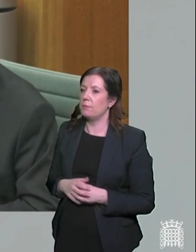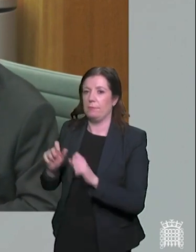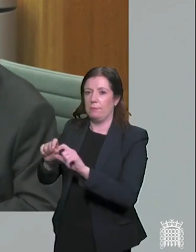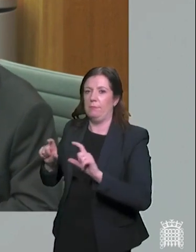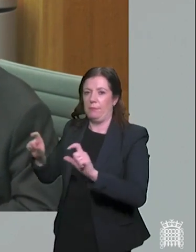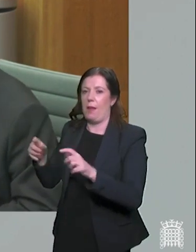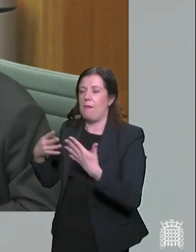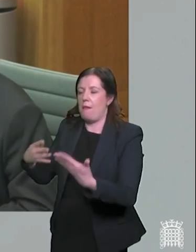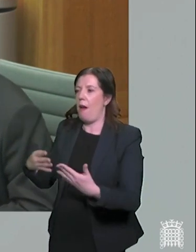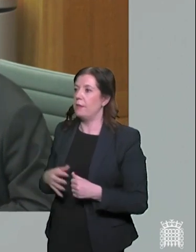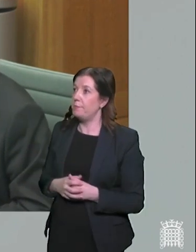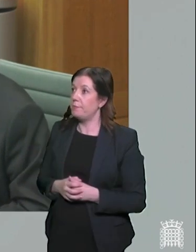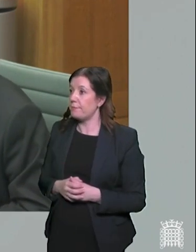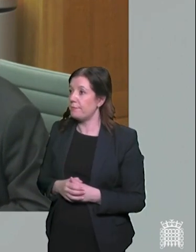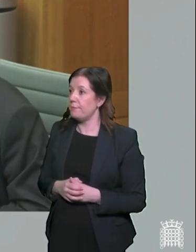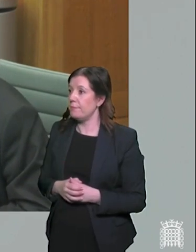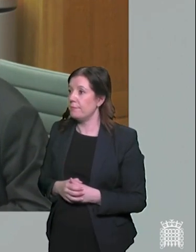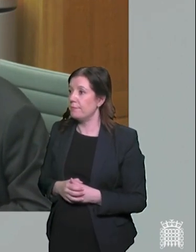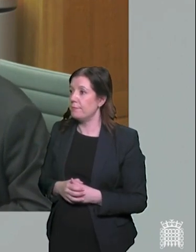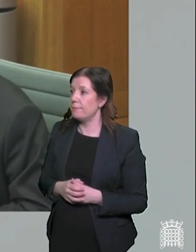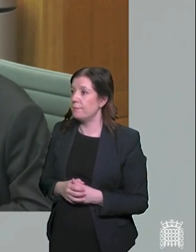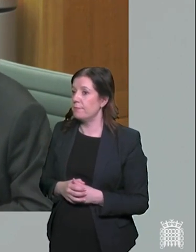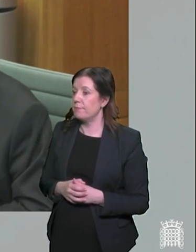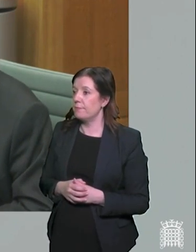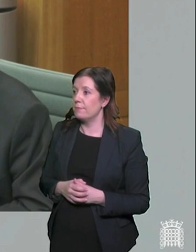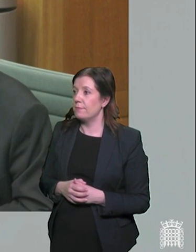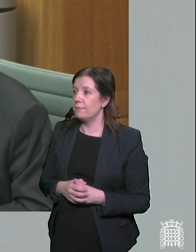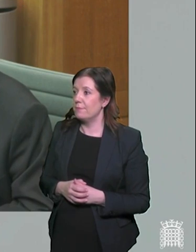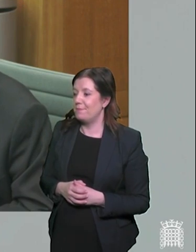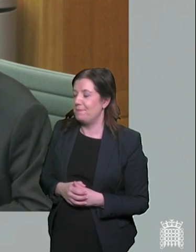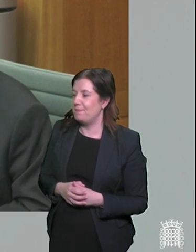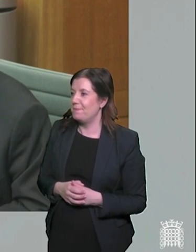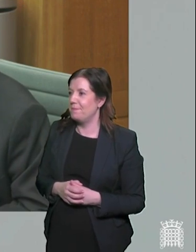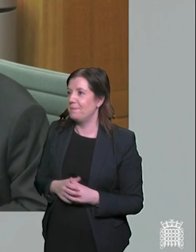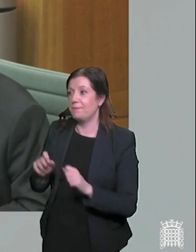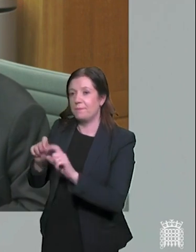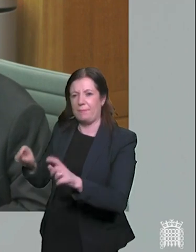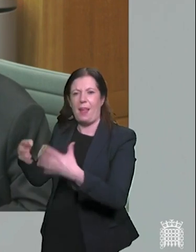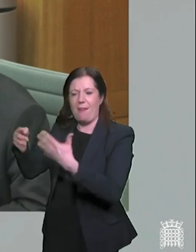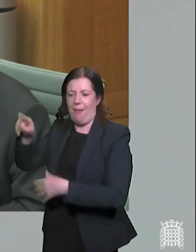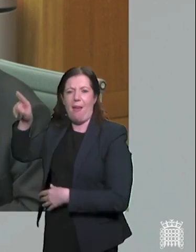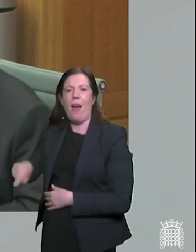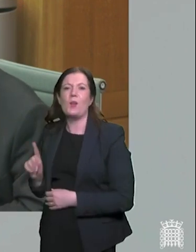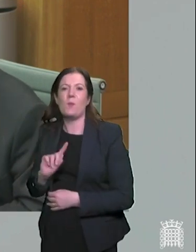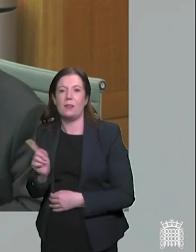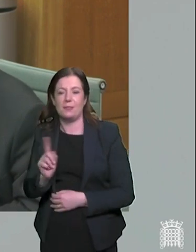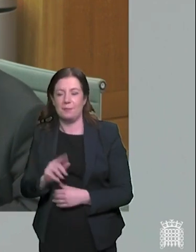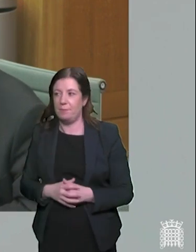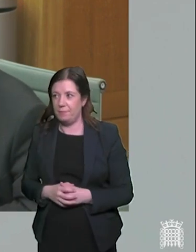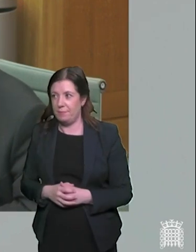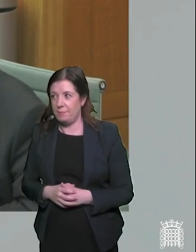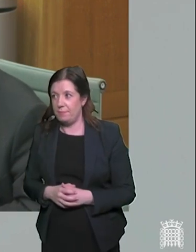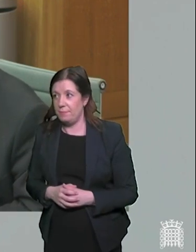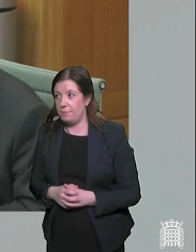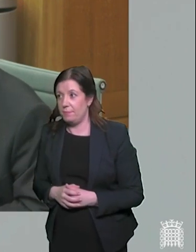slide 9 on the screens, please? Now, slide 9 refers to a